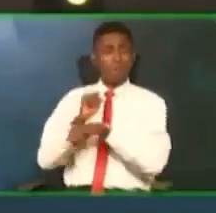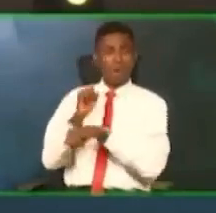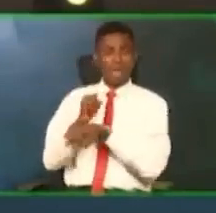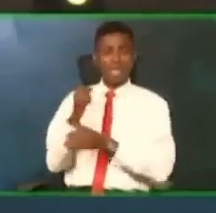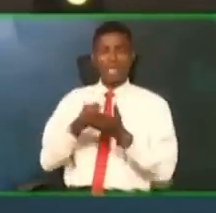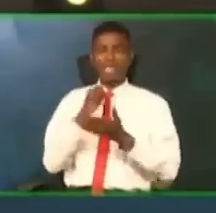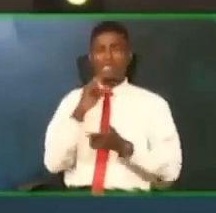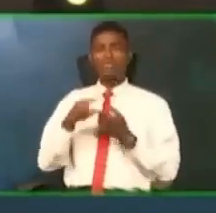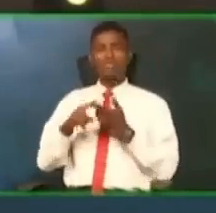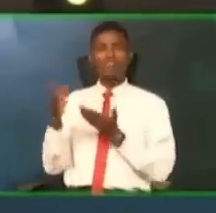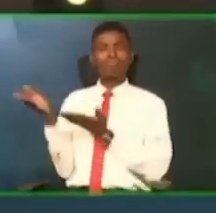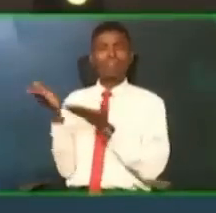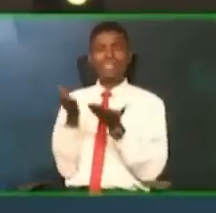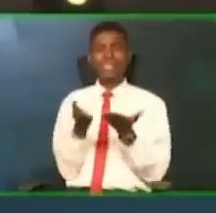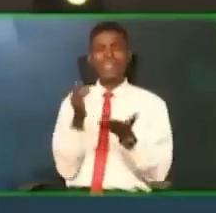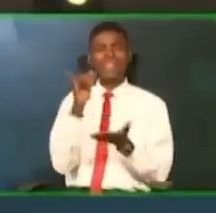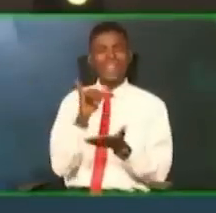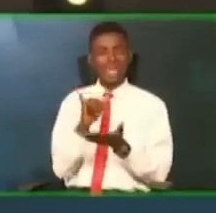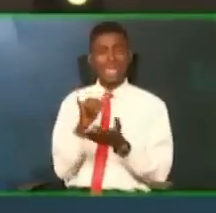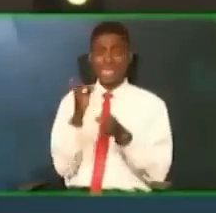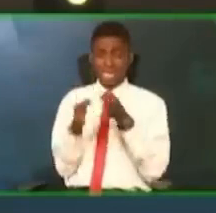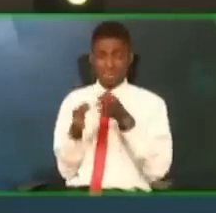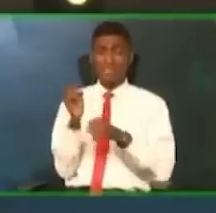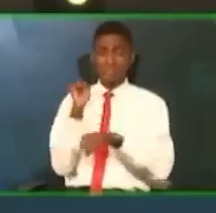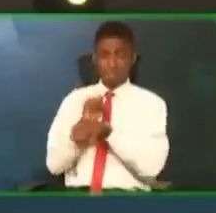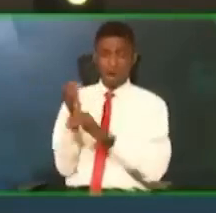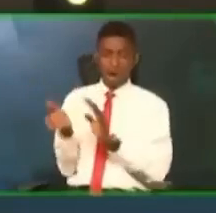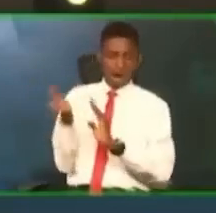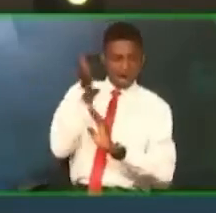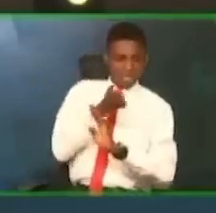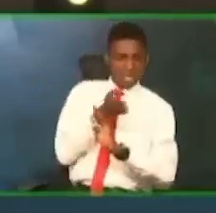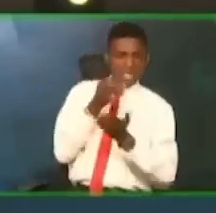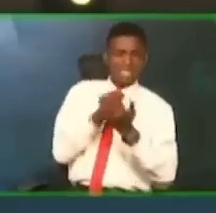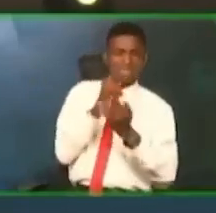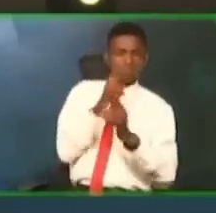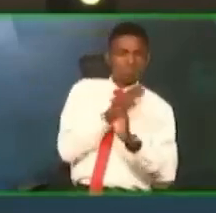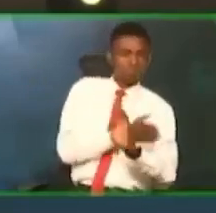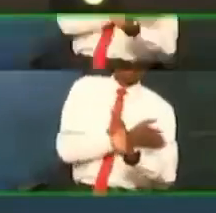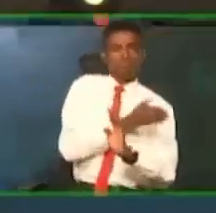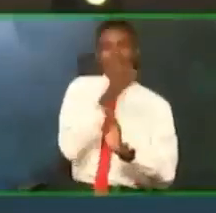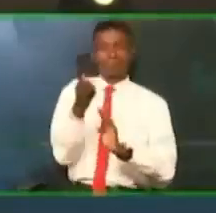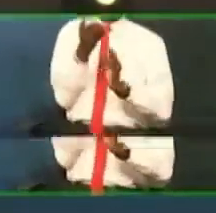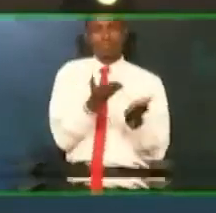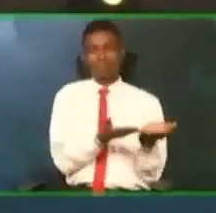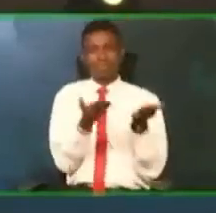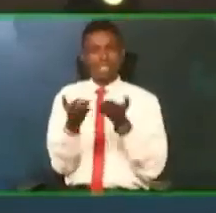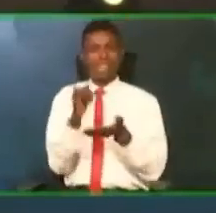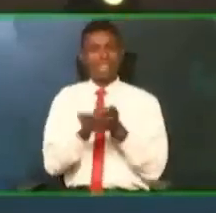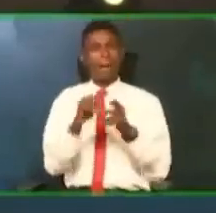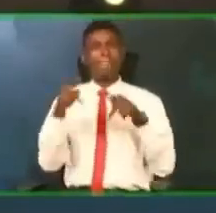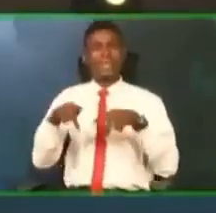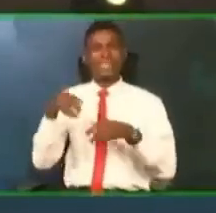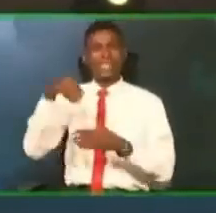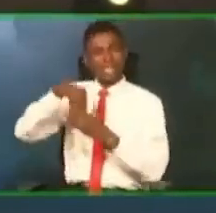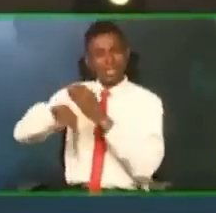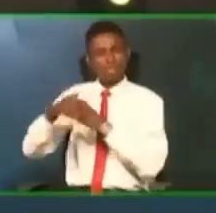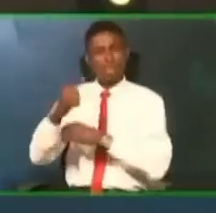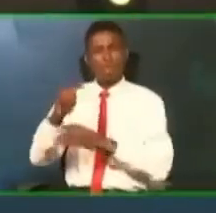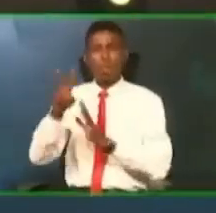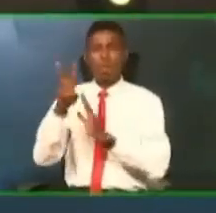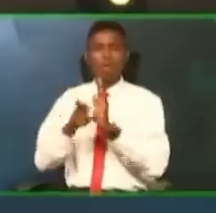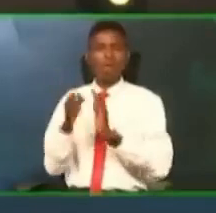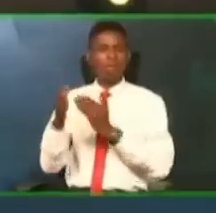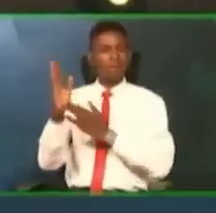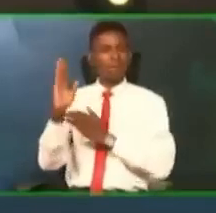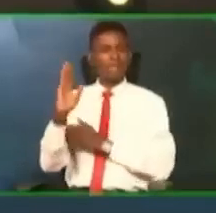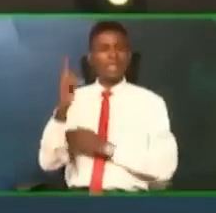situation into the will of God. The end of the administration of the power of God, the end